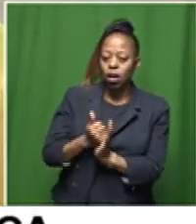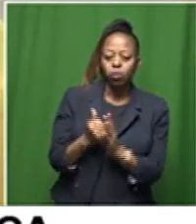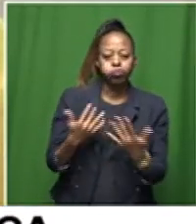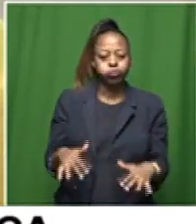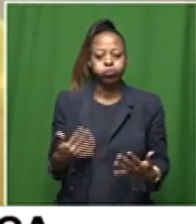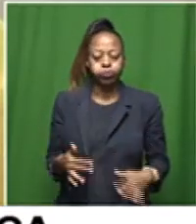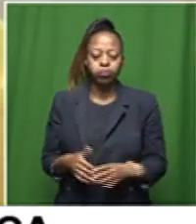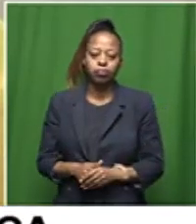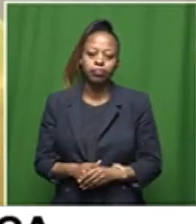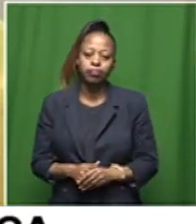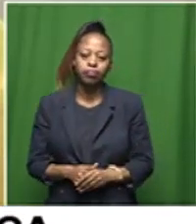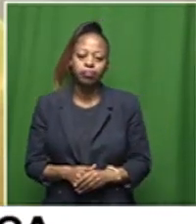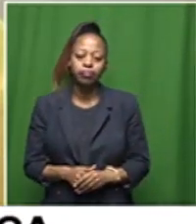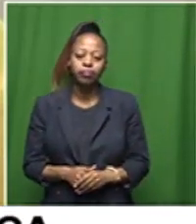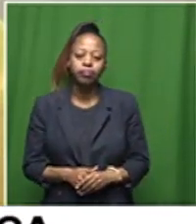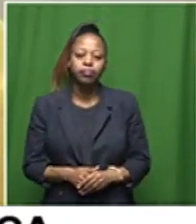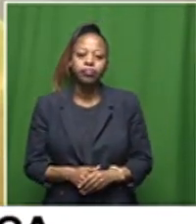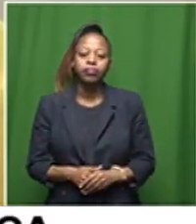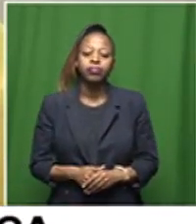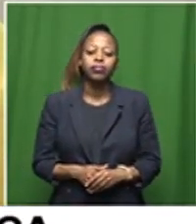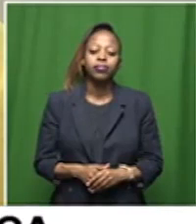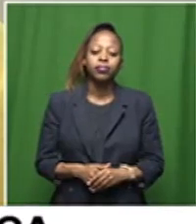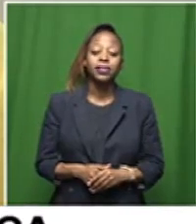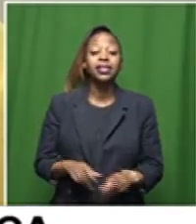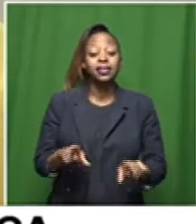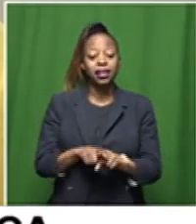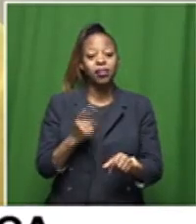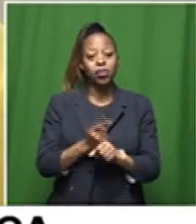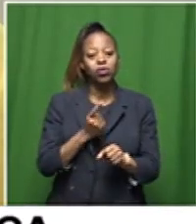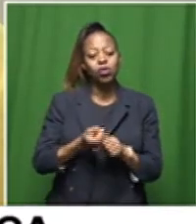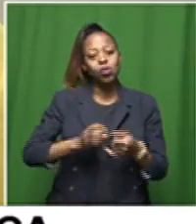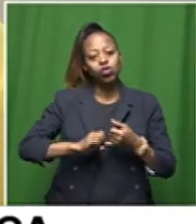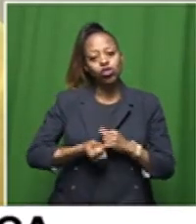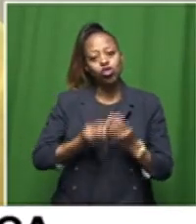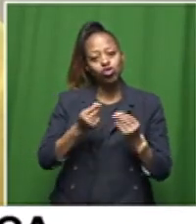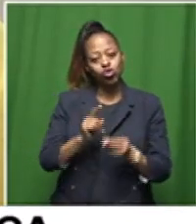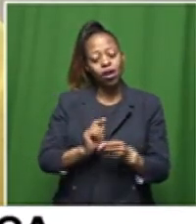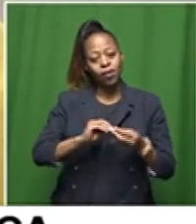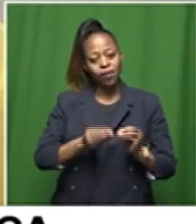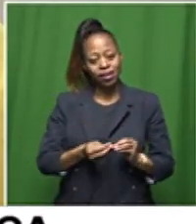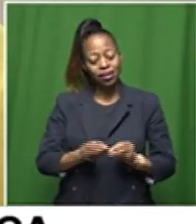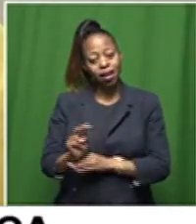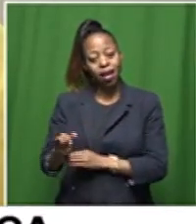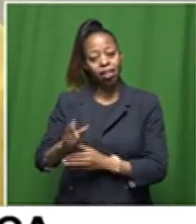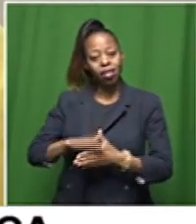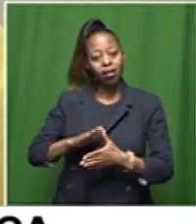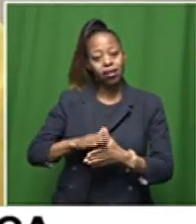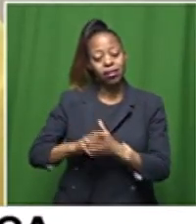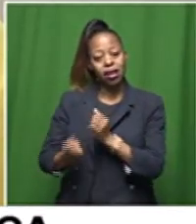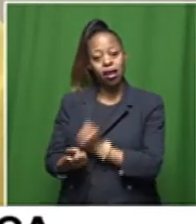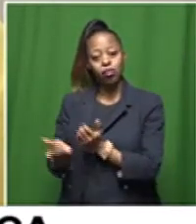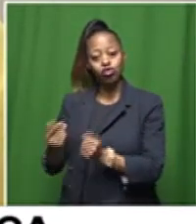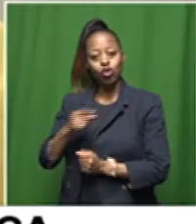lot. And then we have also tried to fix, one of the reasons was